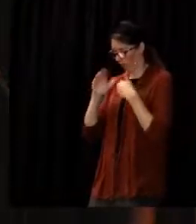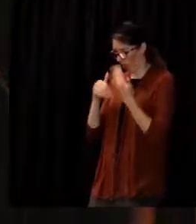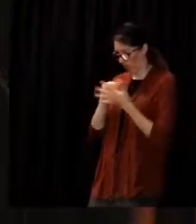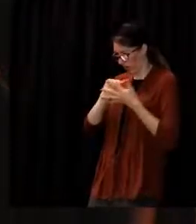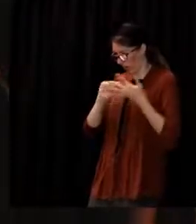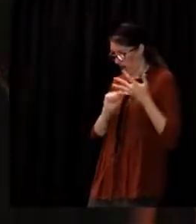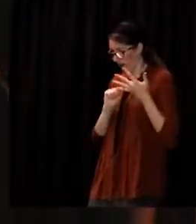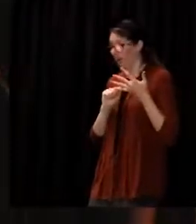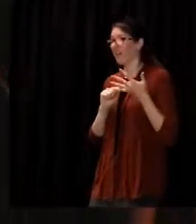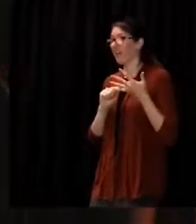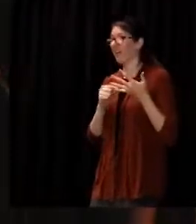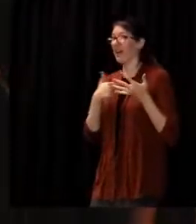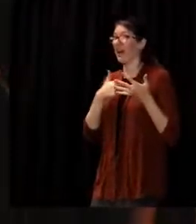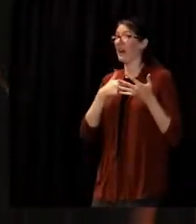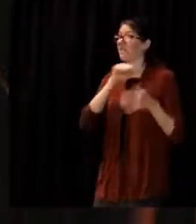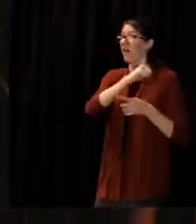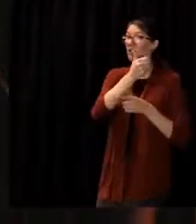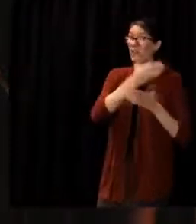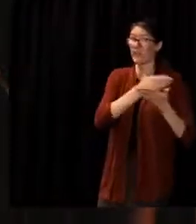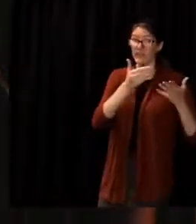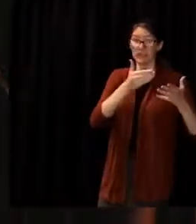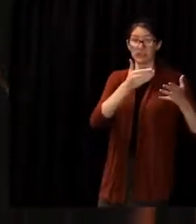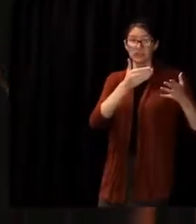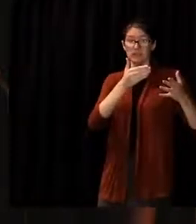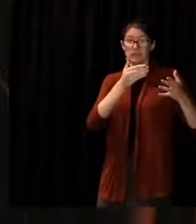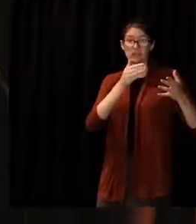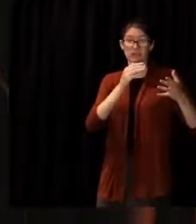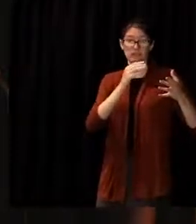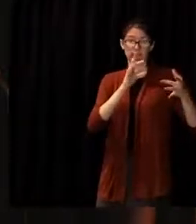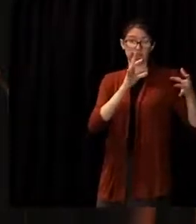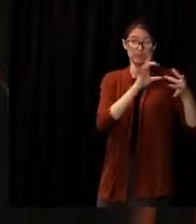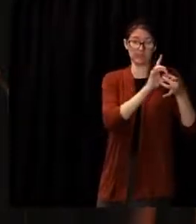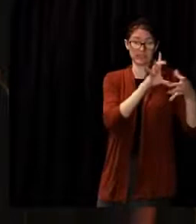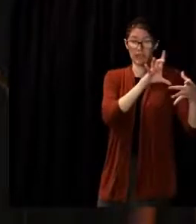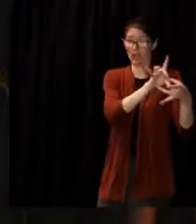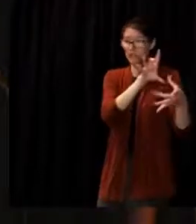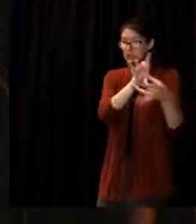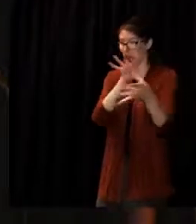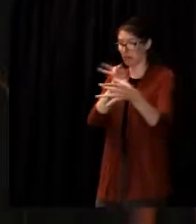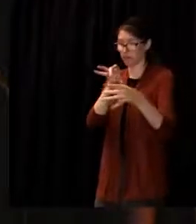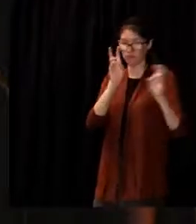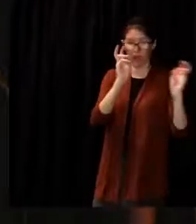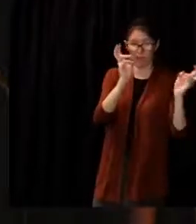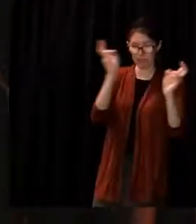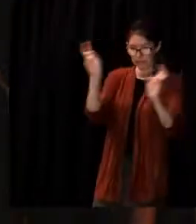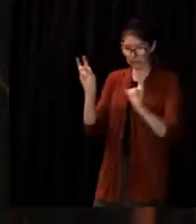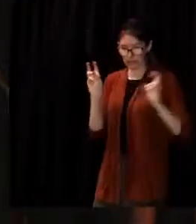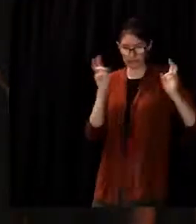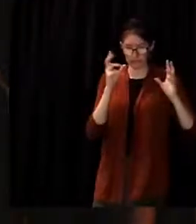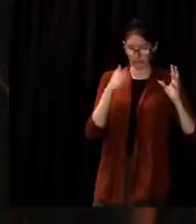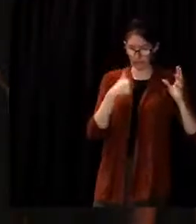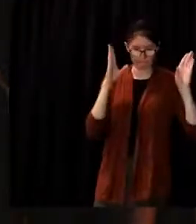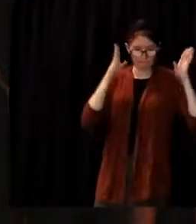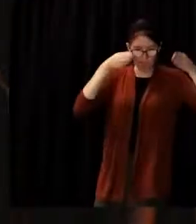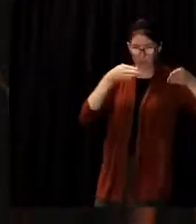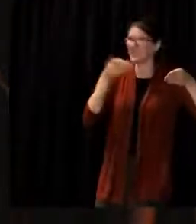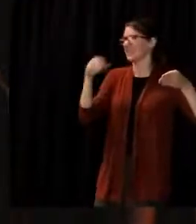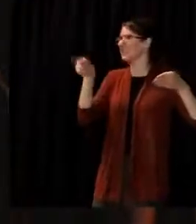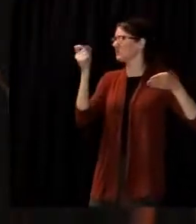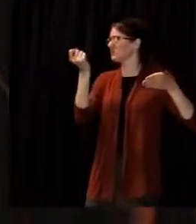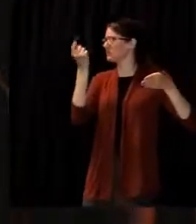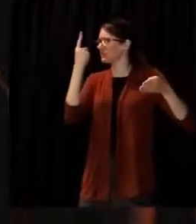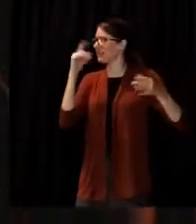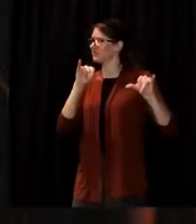got 91 plates spinning that are all unrelated to one another. And I'm sure most of you can understand and know that about yourselves